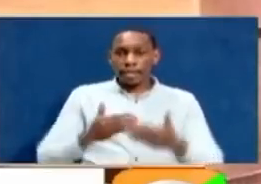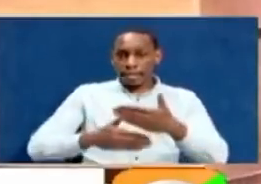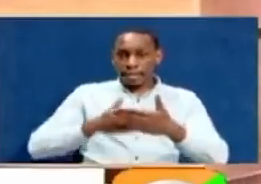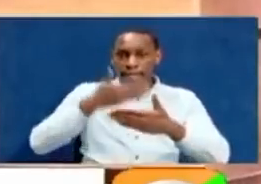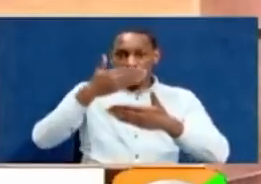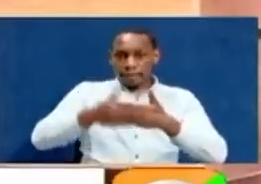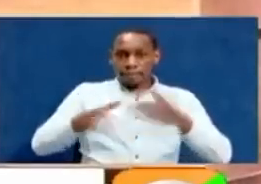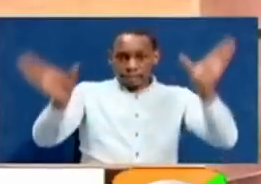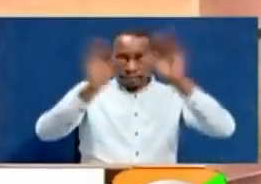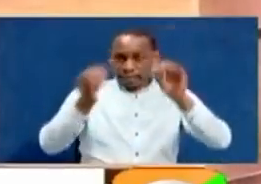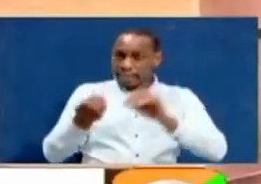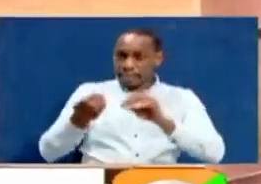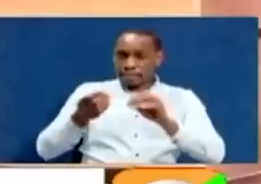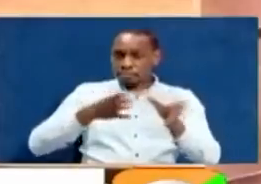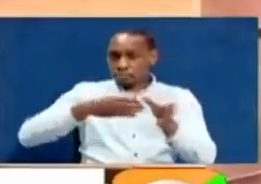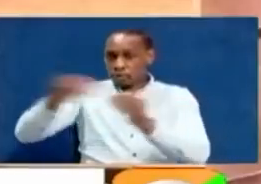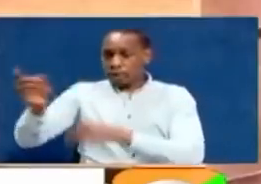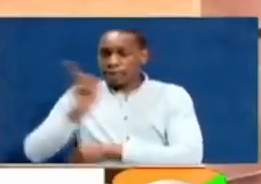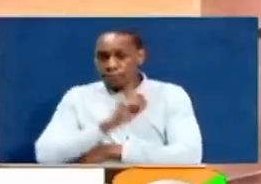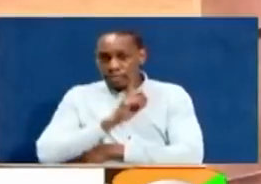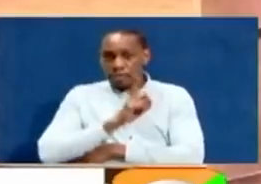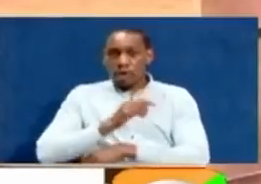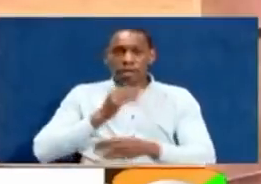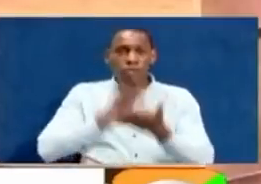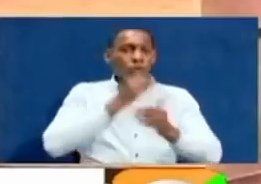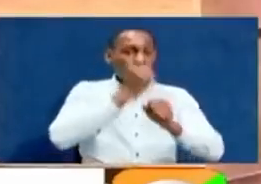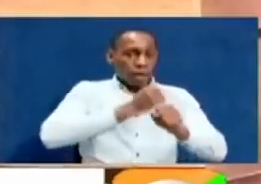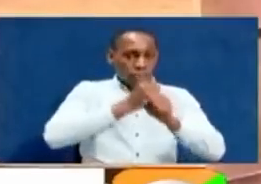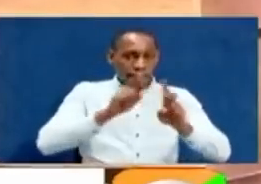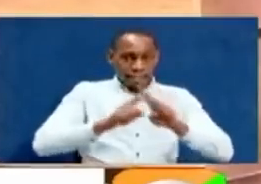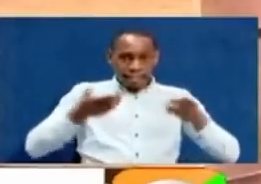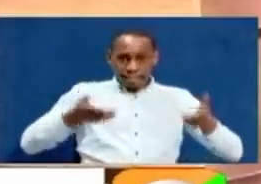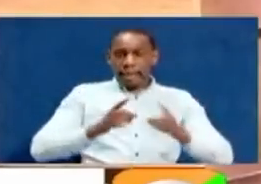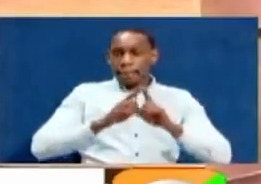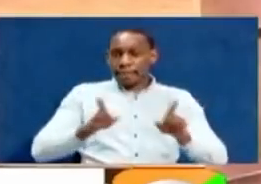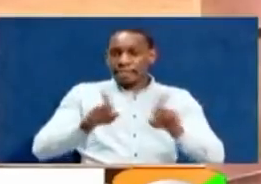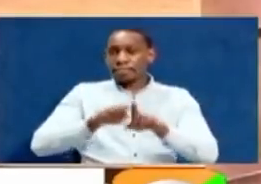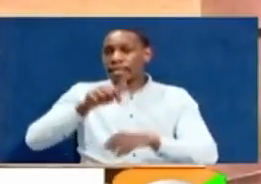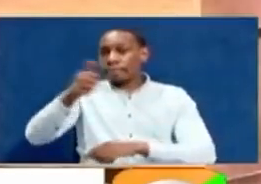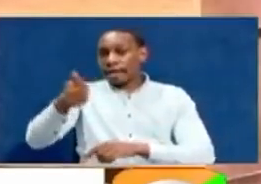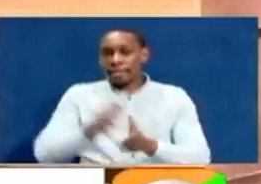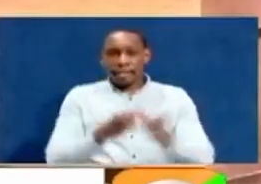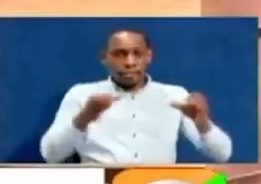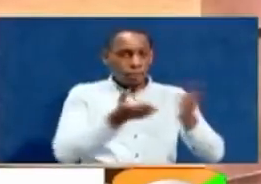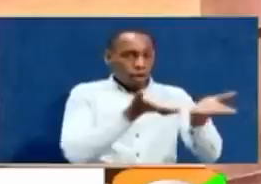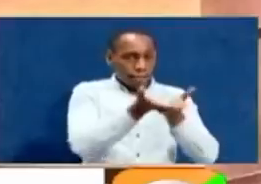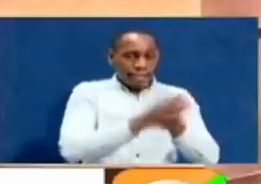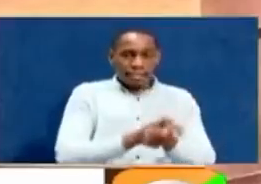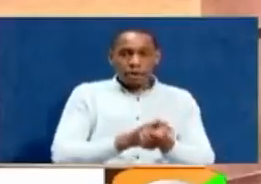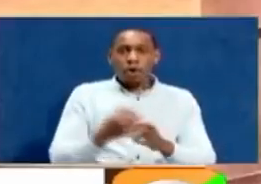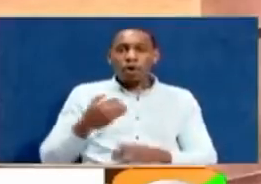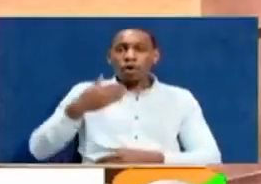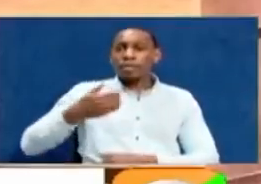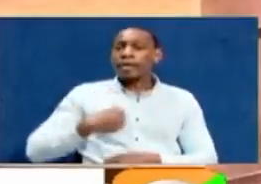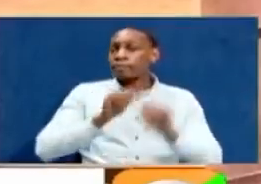After the dust of the president's visit has settled, the real work now begins. But just like any other small business, there's